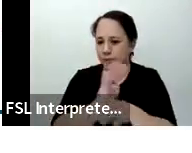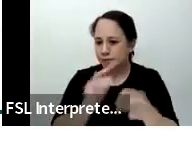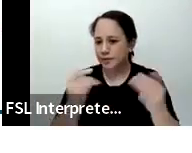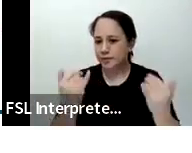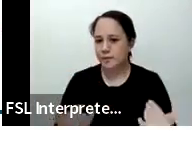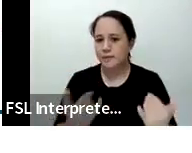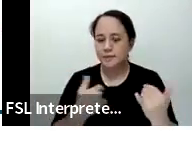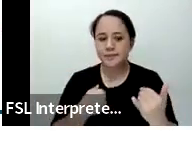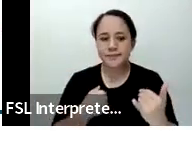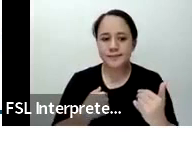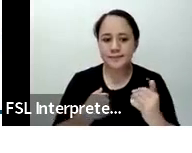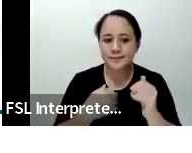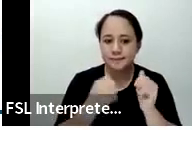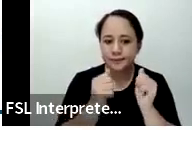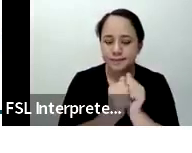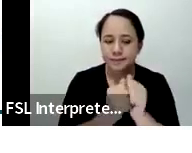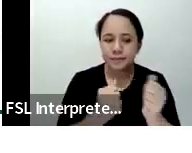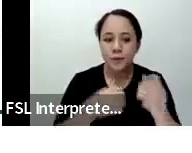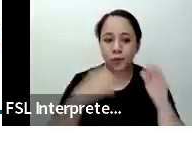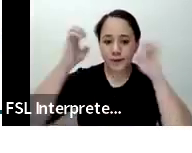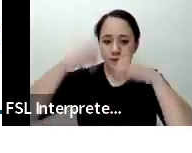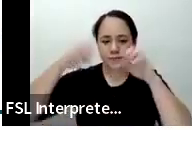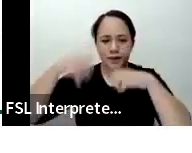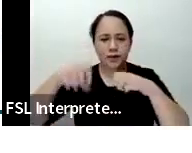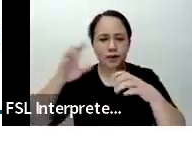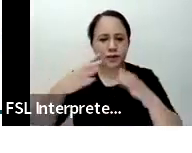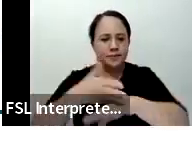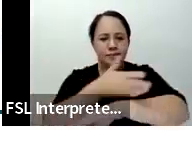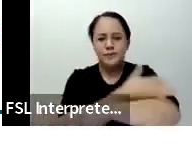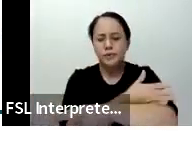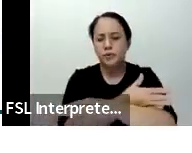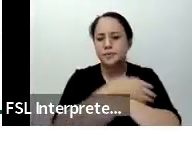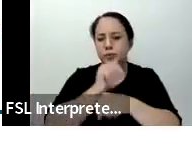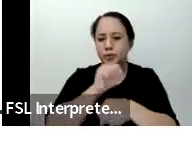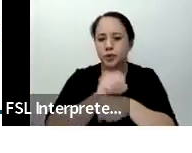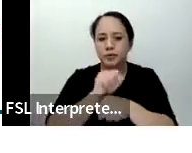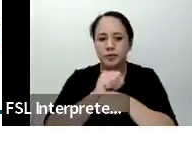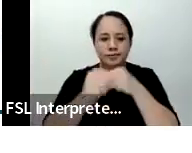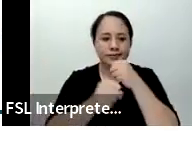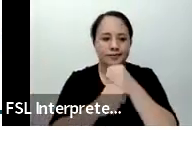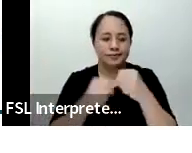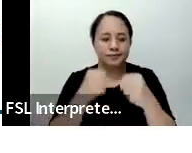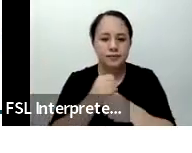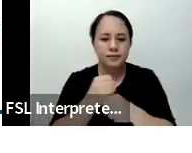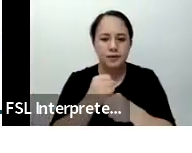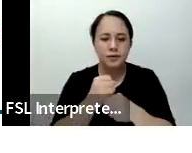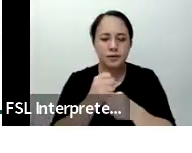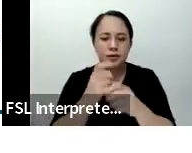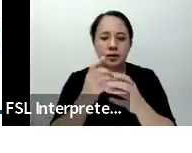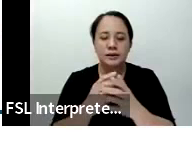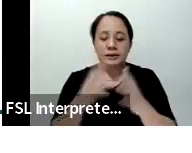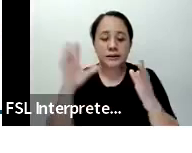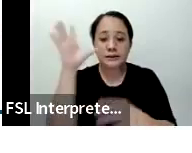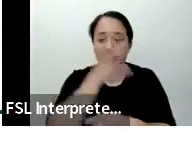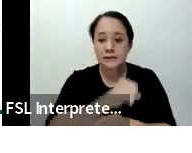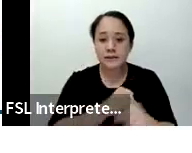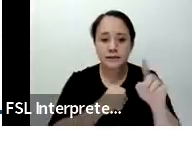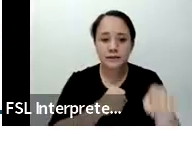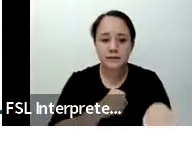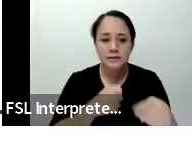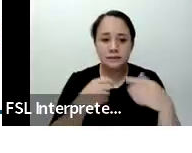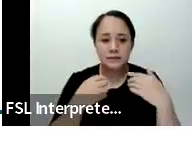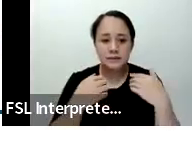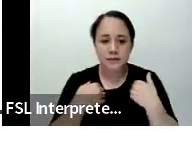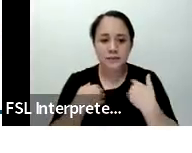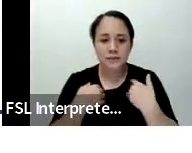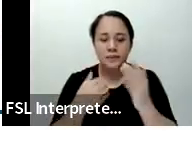predecessor cohorts, we expect an improved employment structure or a picture. Assuming that they have the proper education,